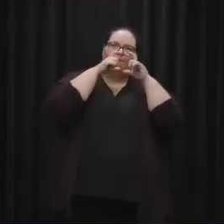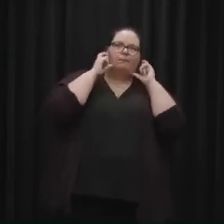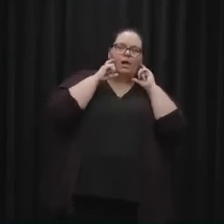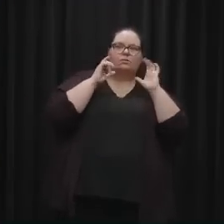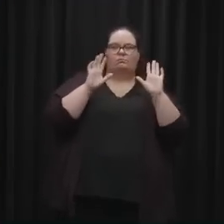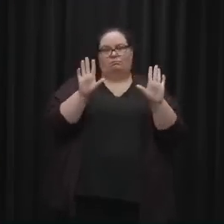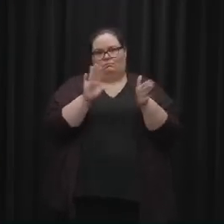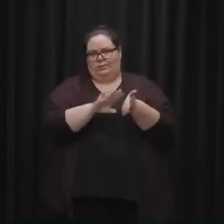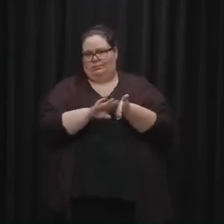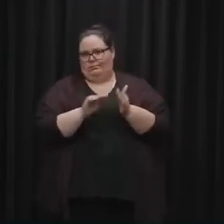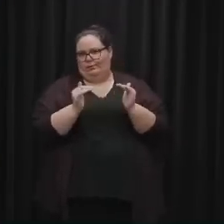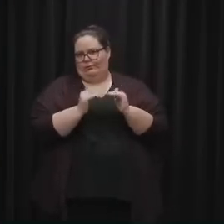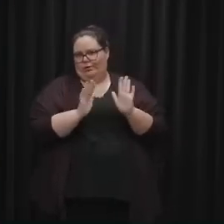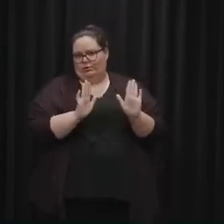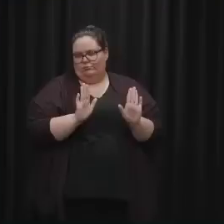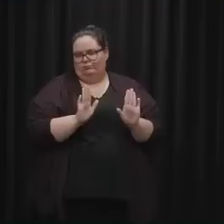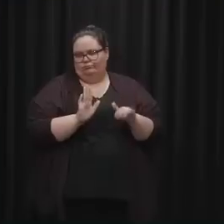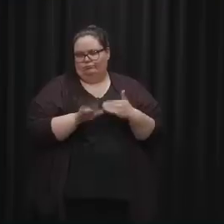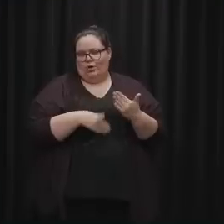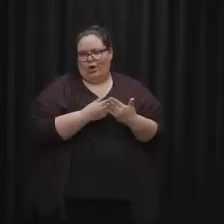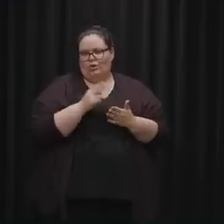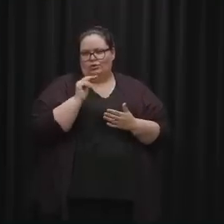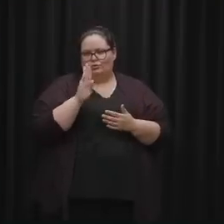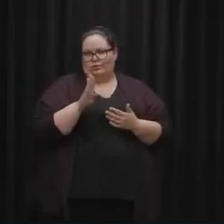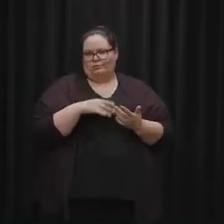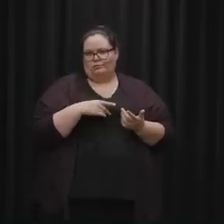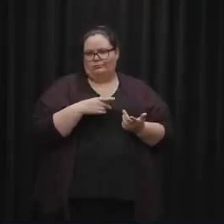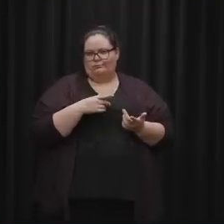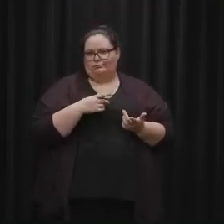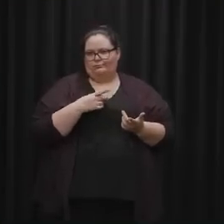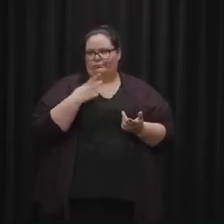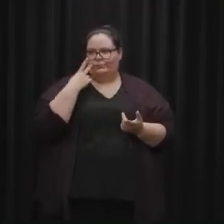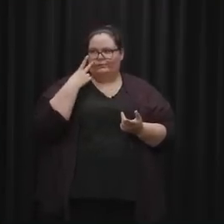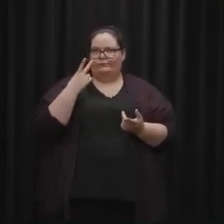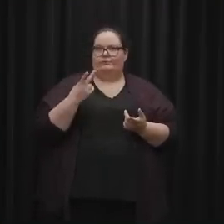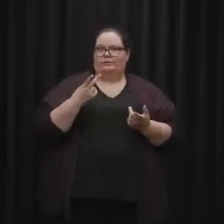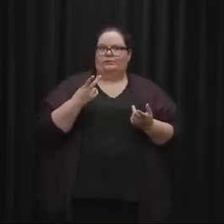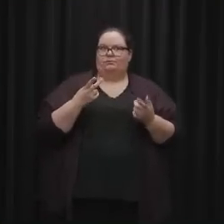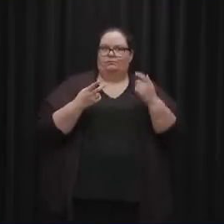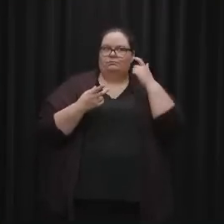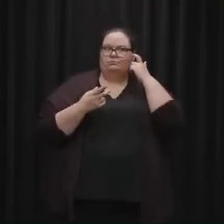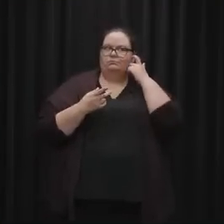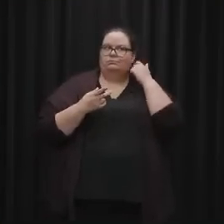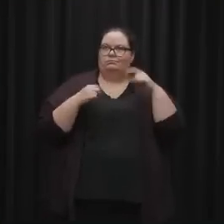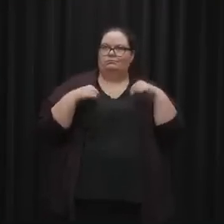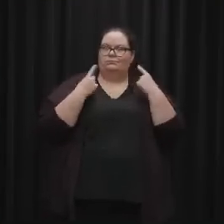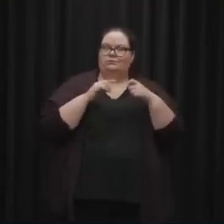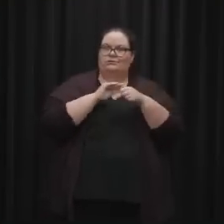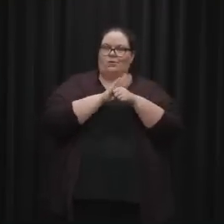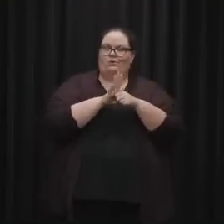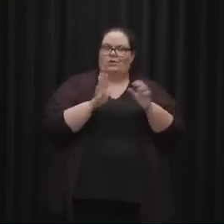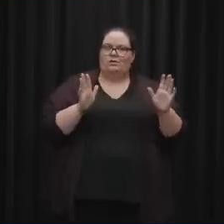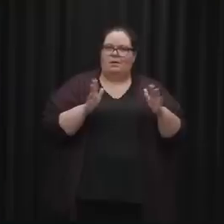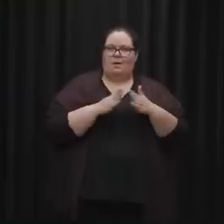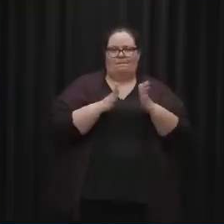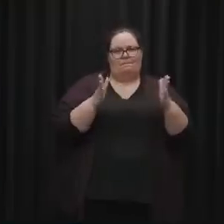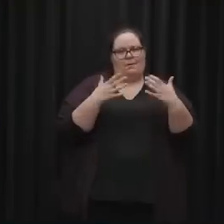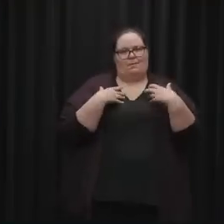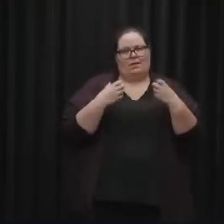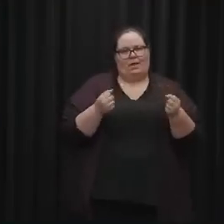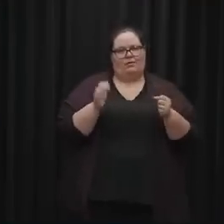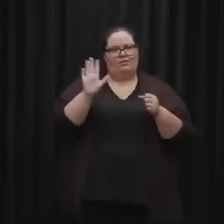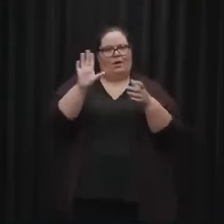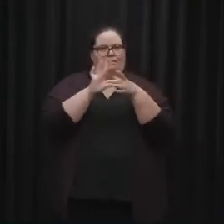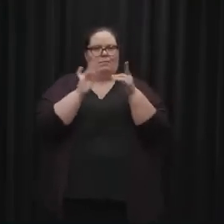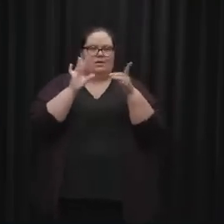which, to be fair, every New Brunswicker has seen since the day COVID arrived. So public health's consistent